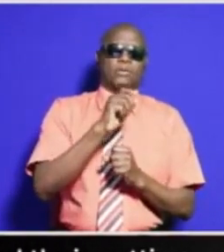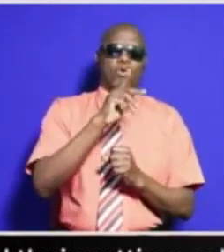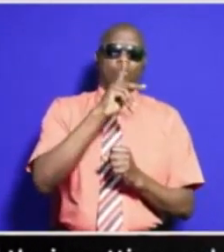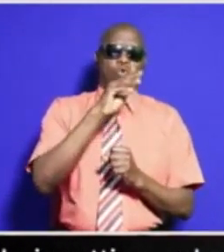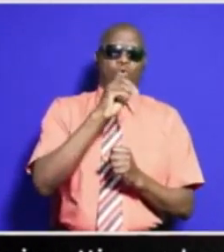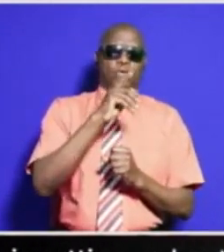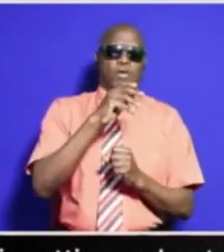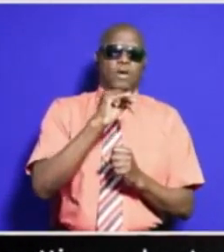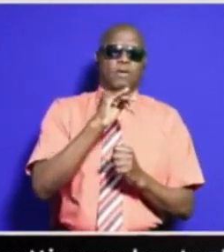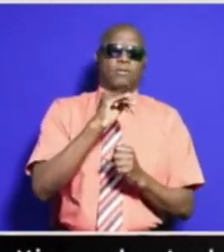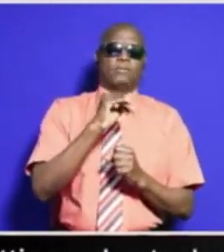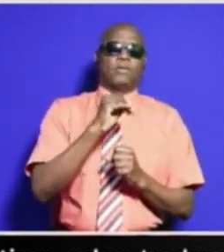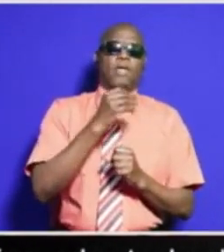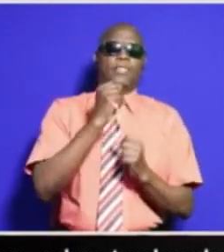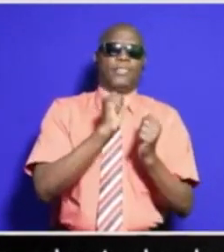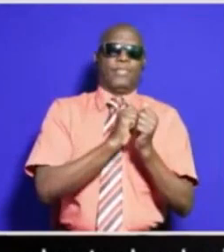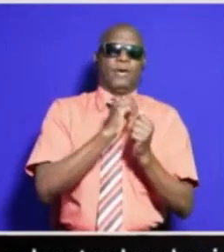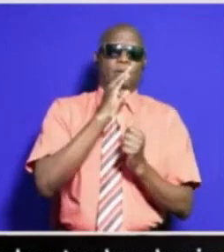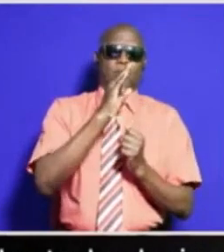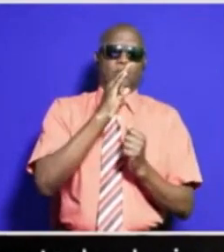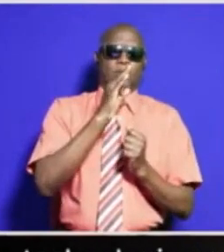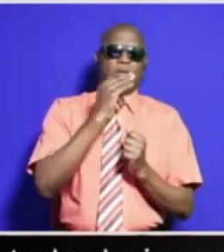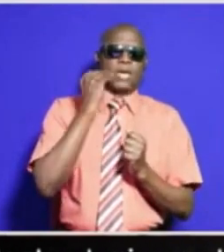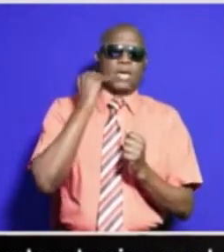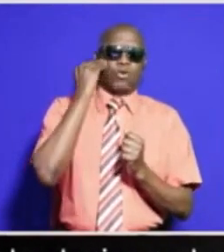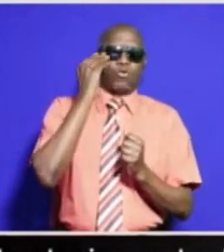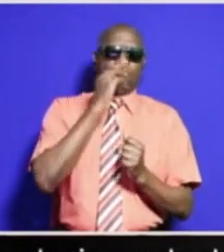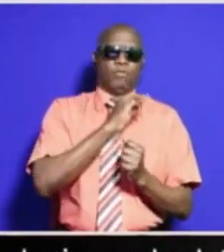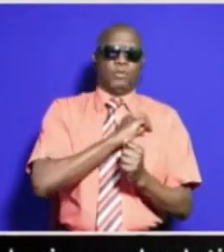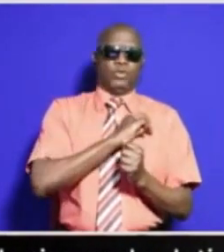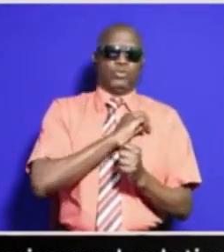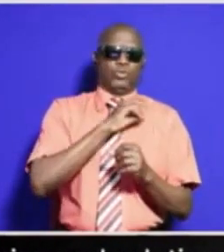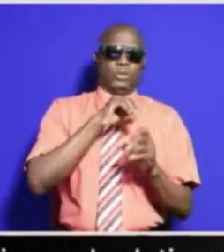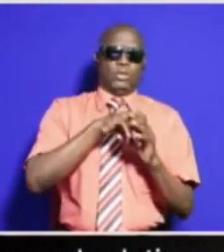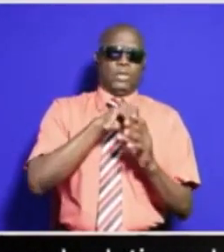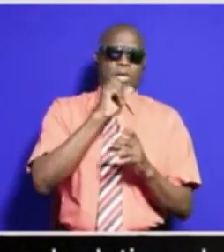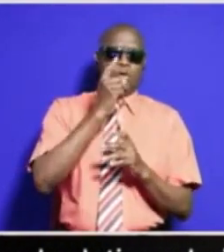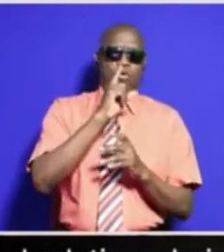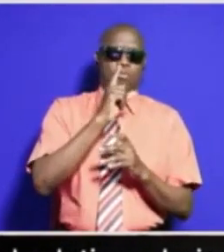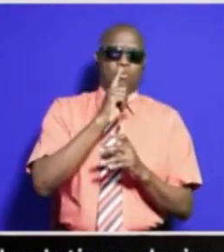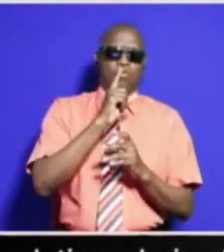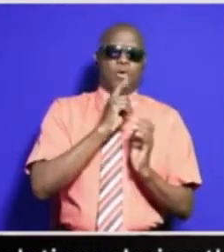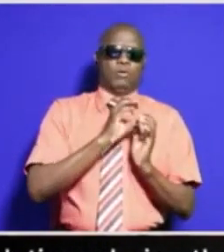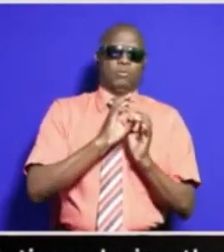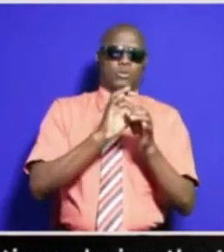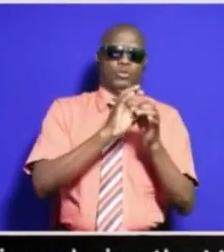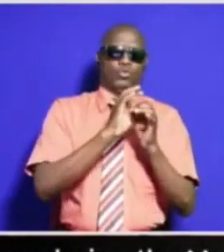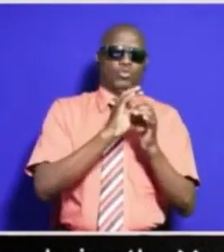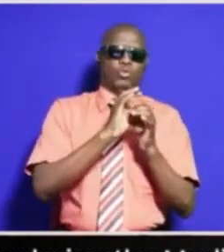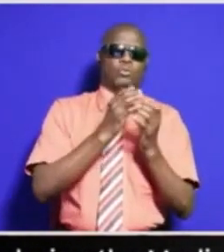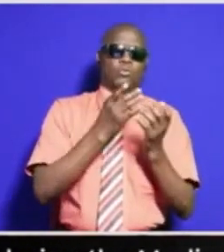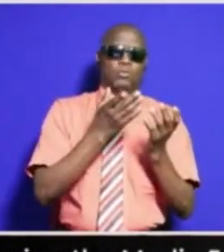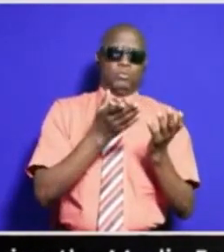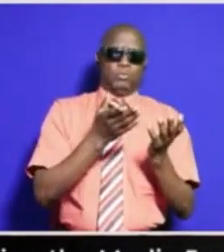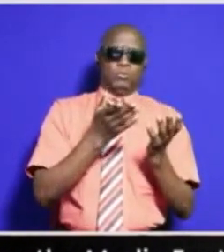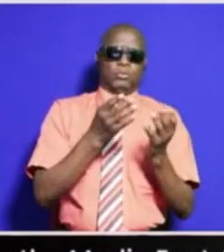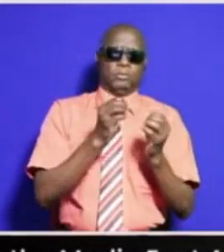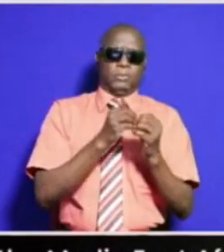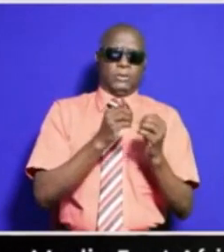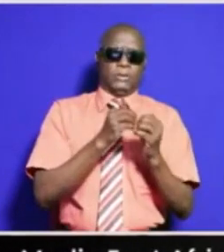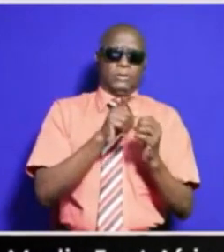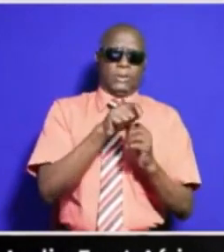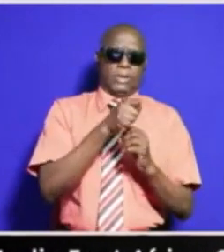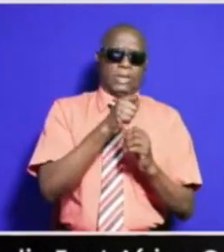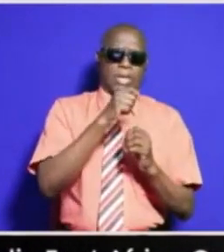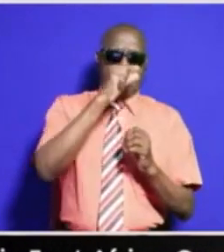13 heads of foreign missions to Nairobi to discuss areas of mutual cooperation. Parties have agreed on the need to identify